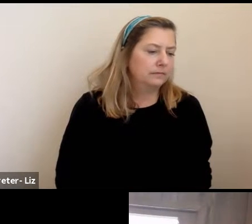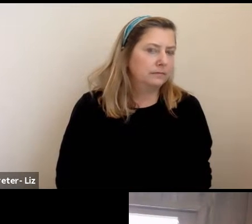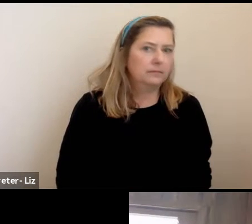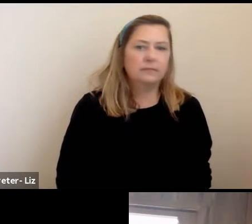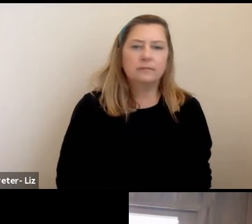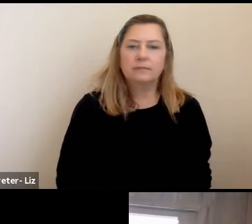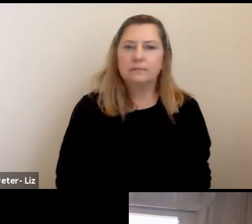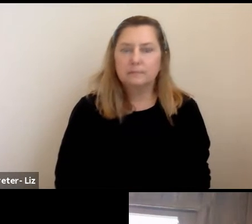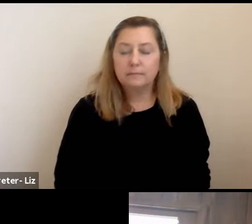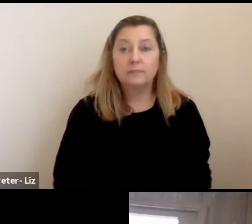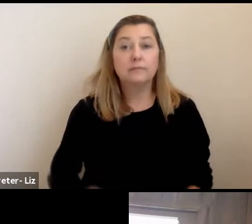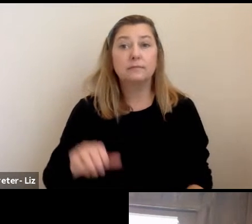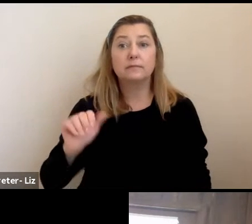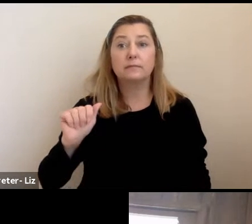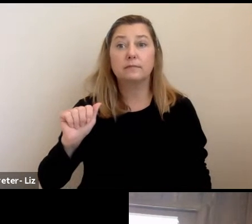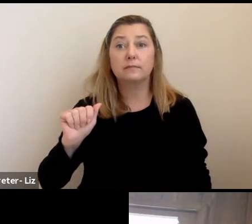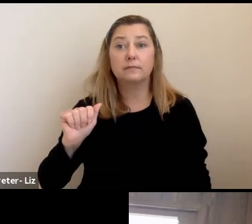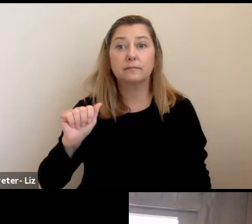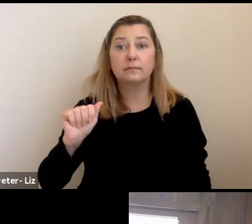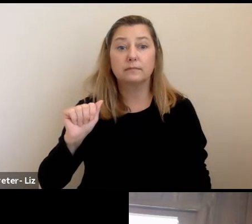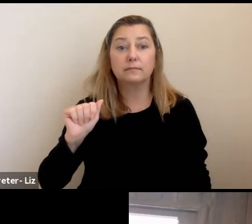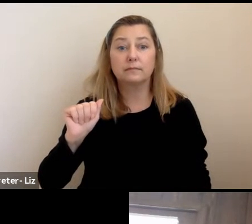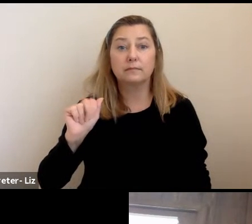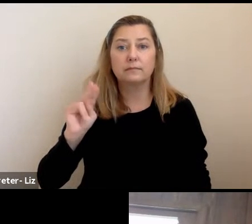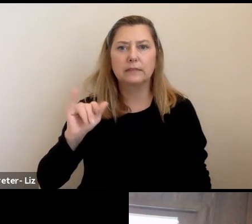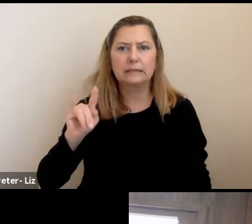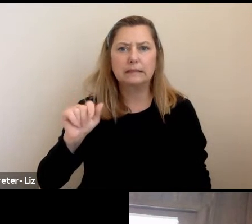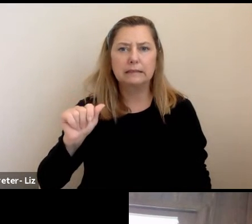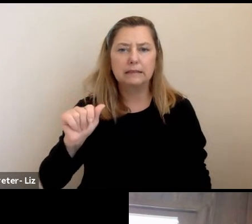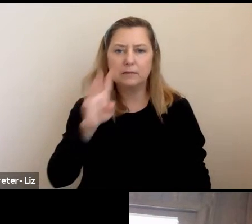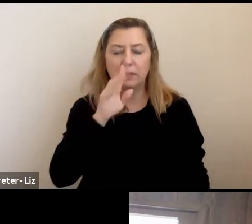This is Anita. Can you hear me?